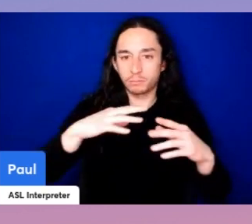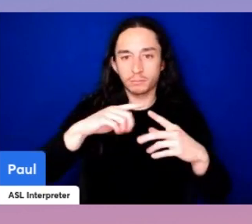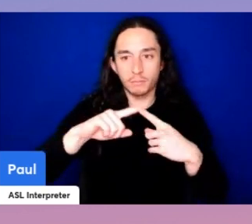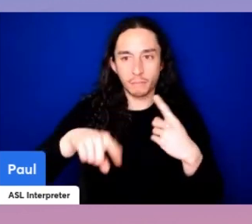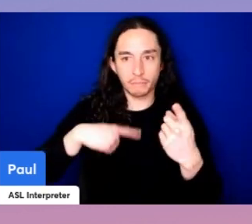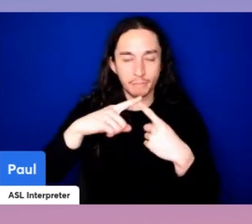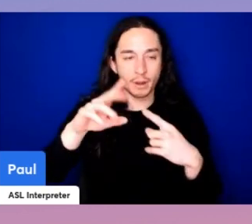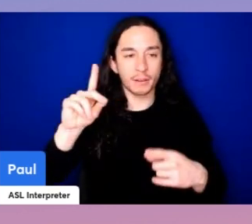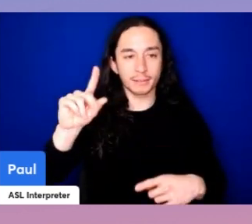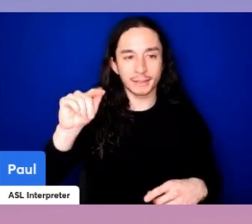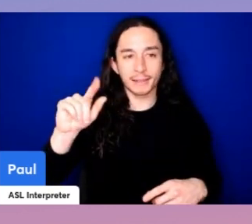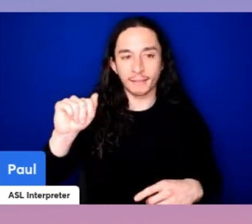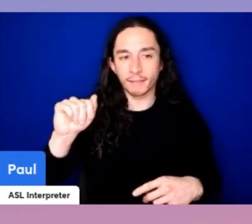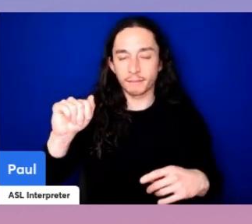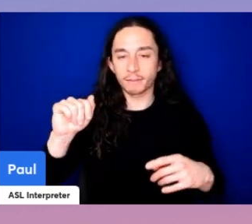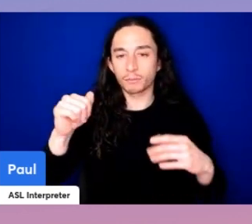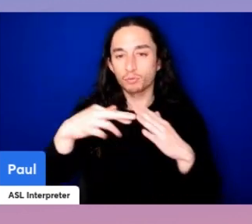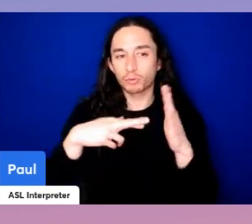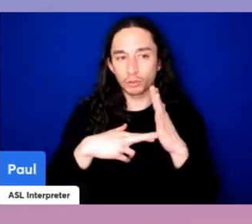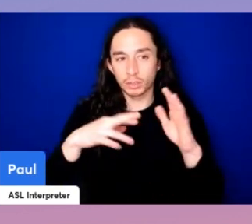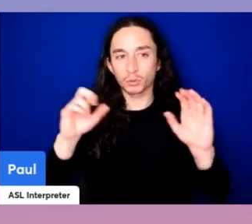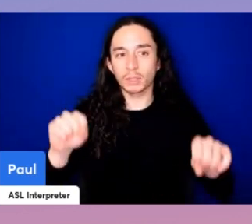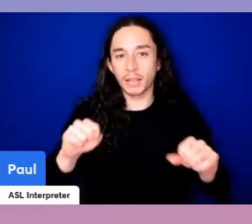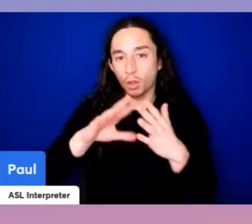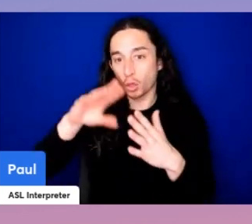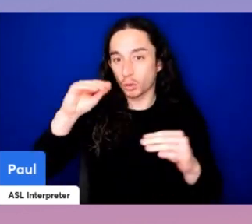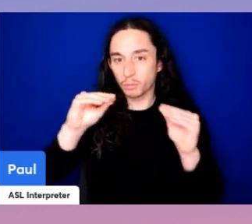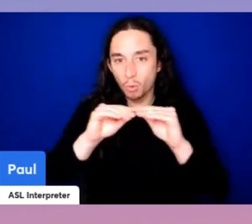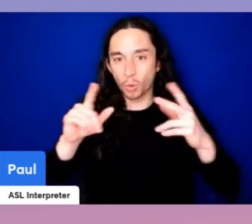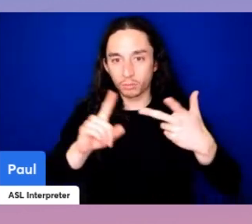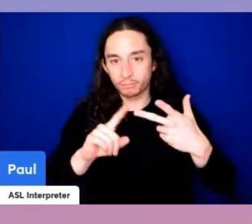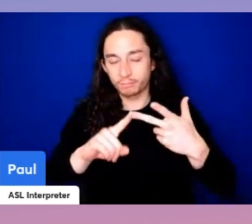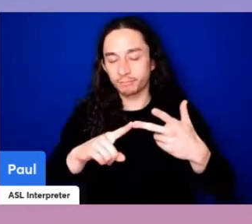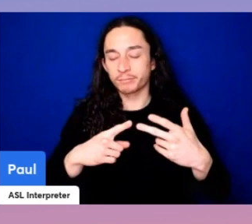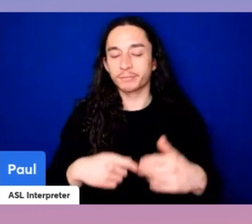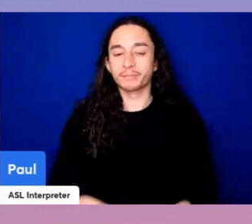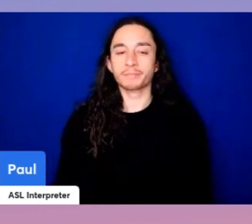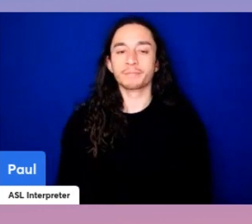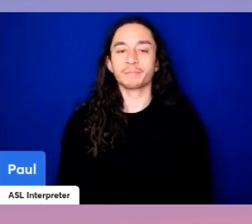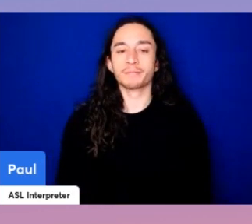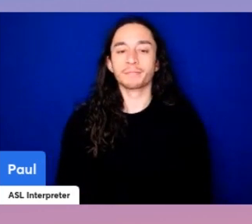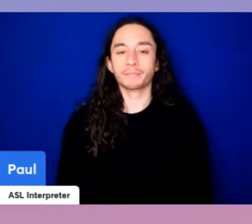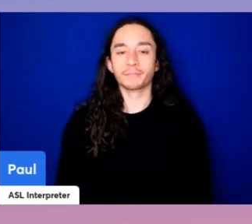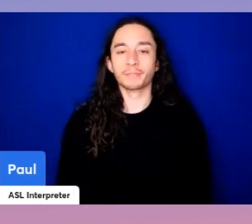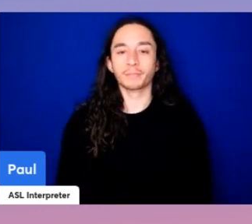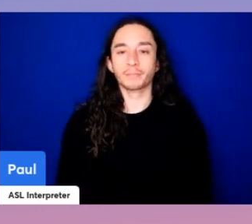can visit in here to learn more about the registry.